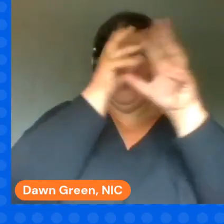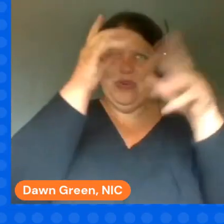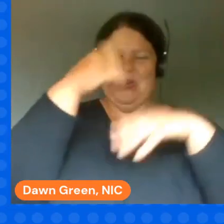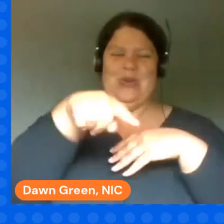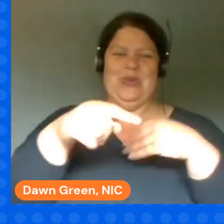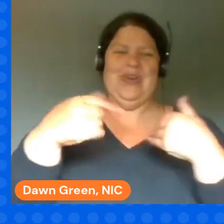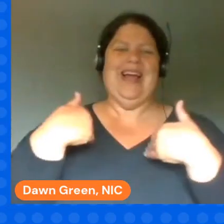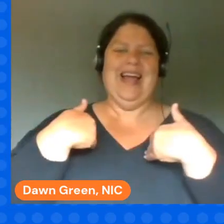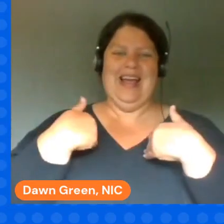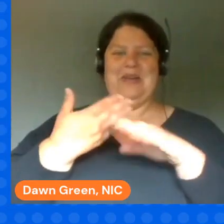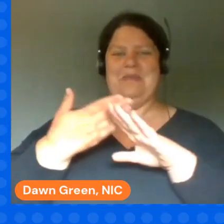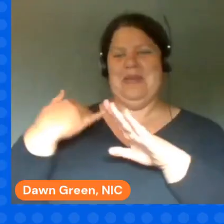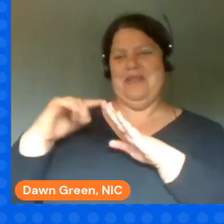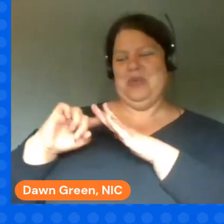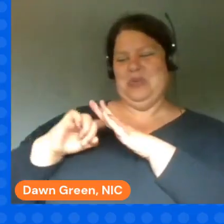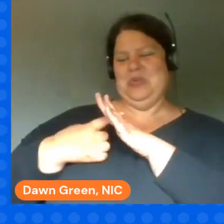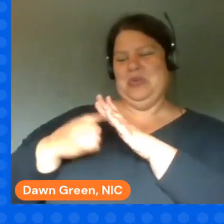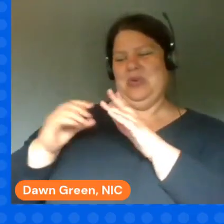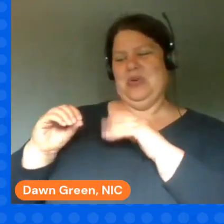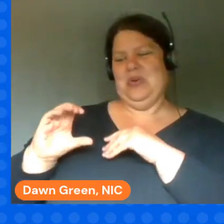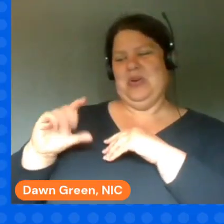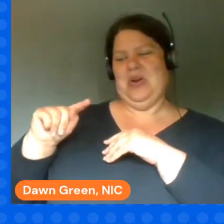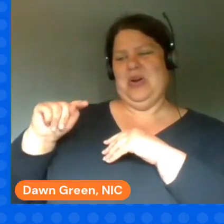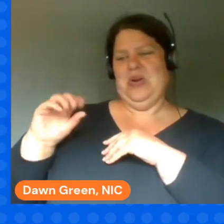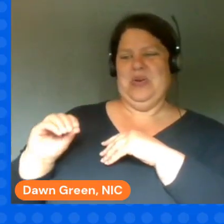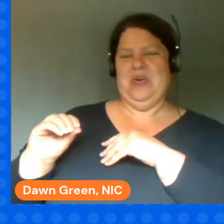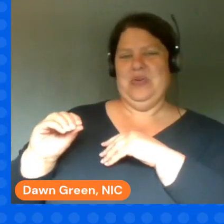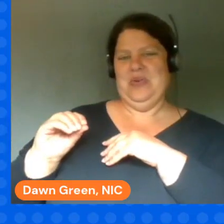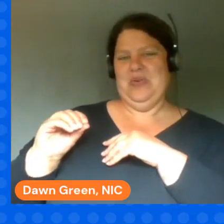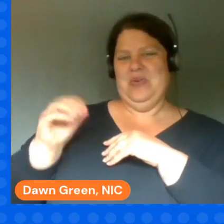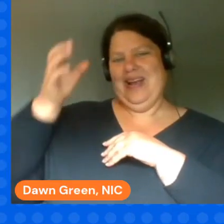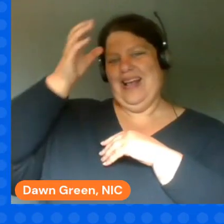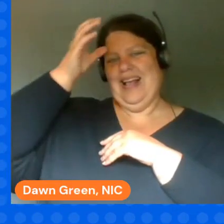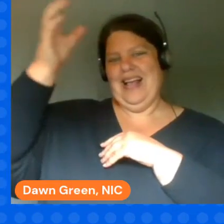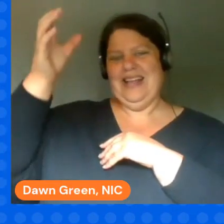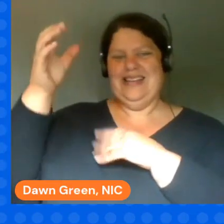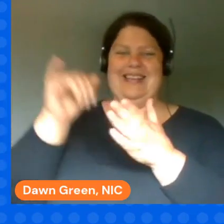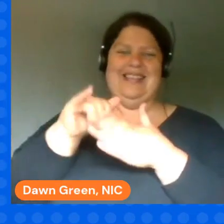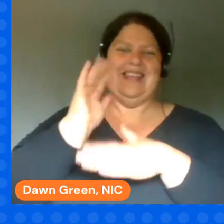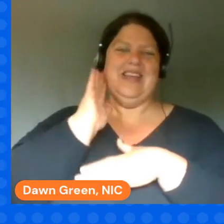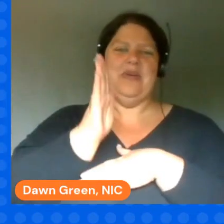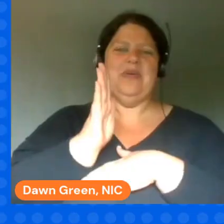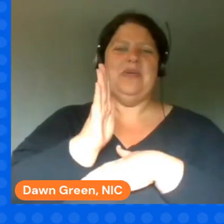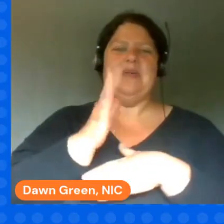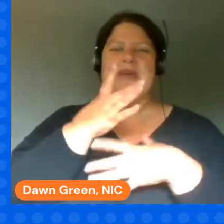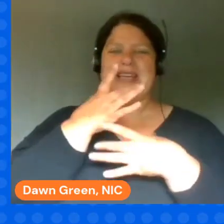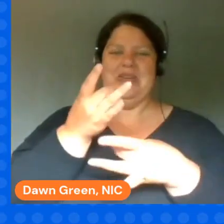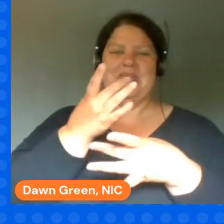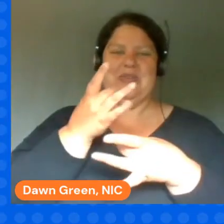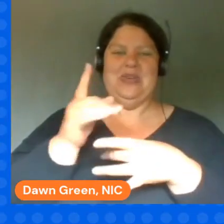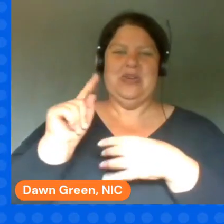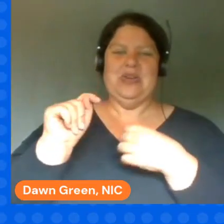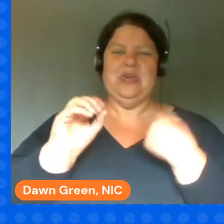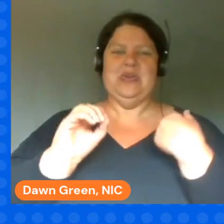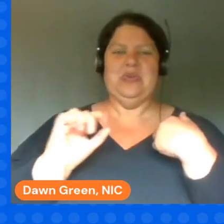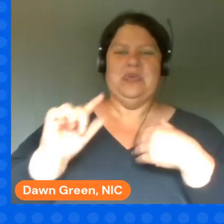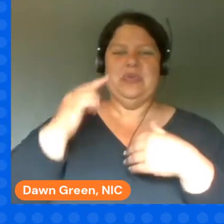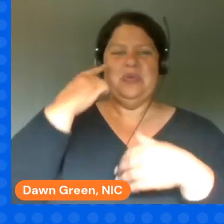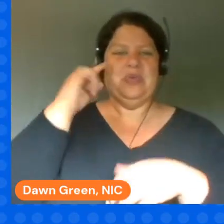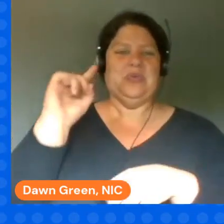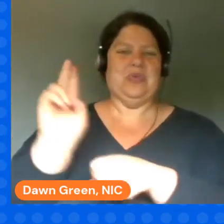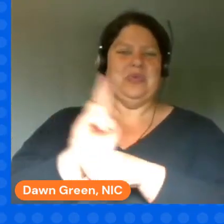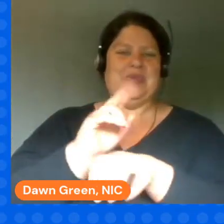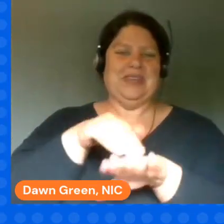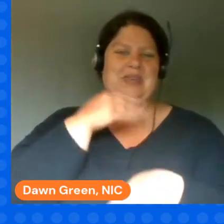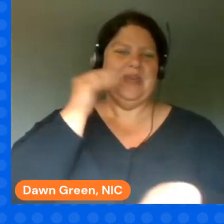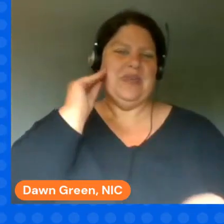of the OctoStudio, conceptions, like, this would be such an interesting tool to use at home, right?